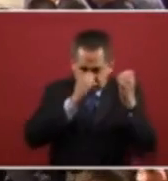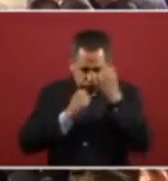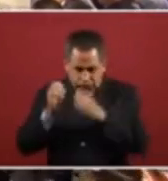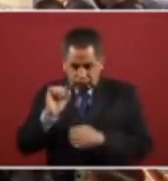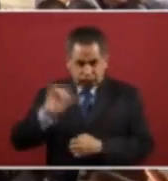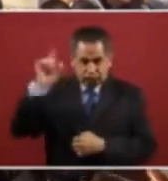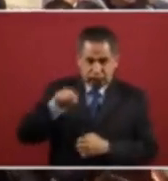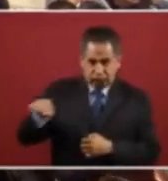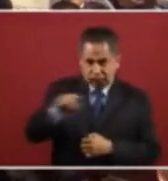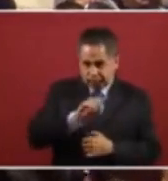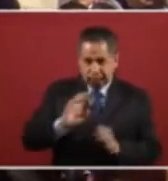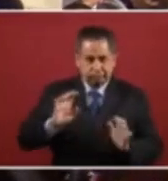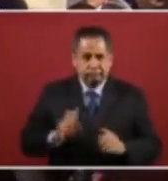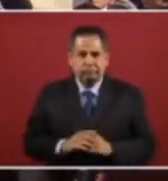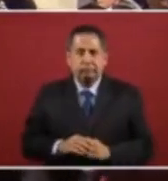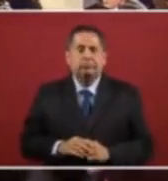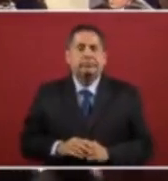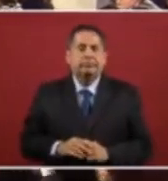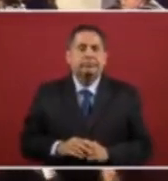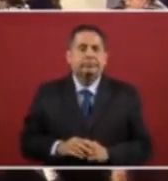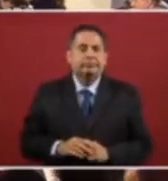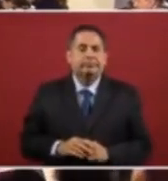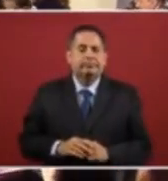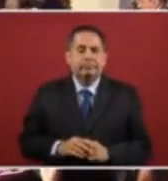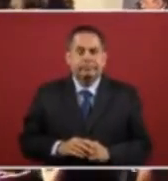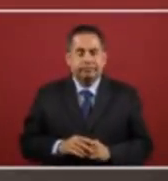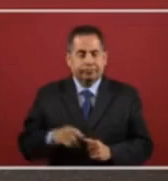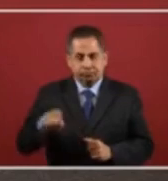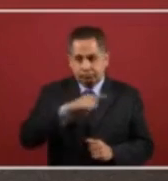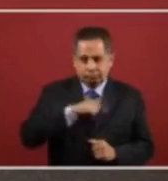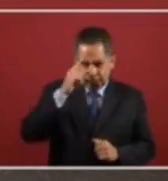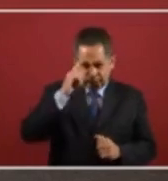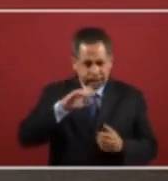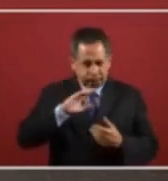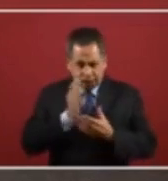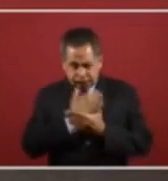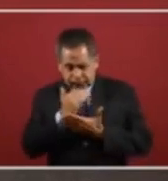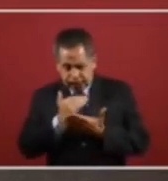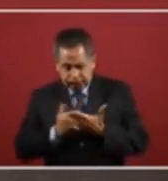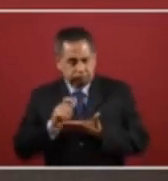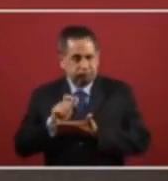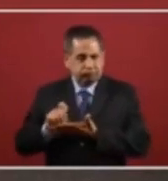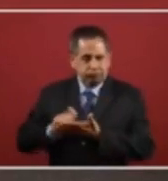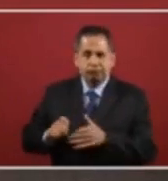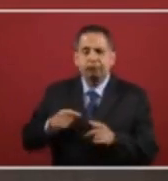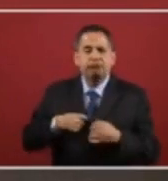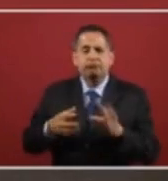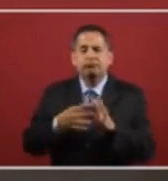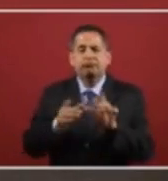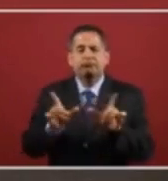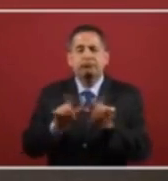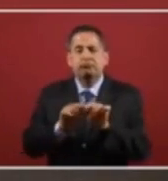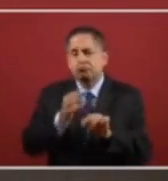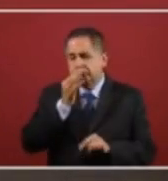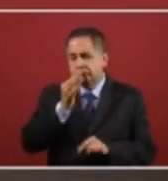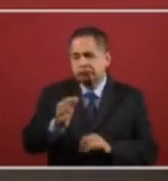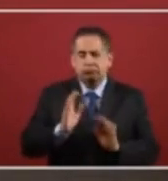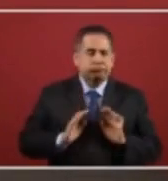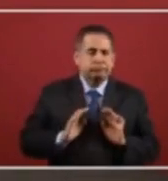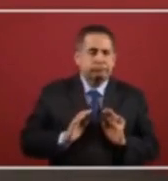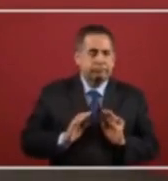you're professional lookers, and you have all the elements, or can find them all